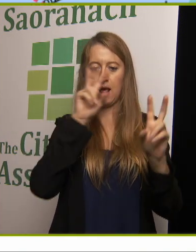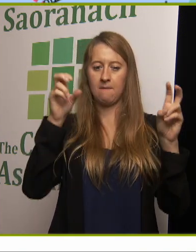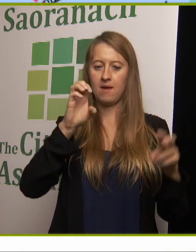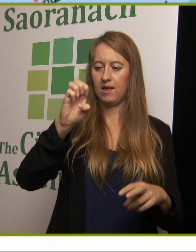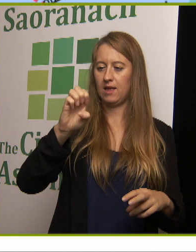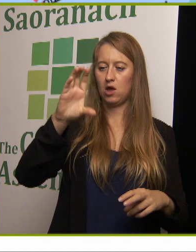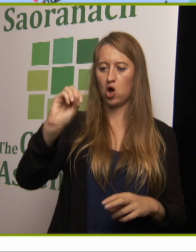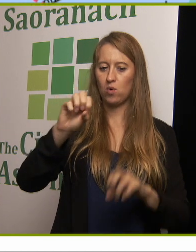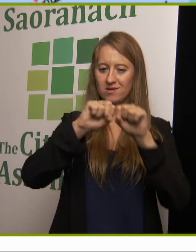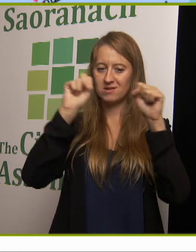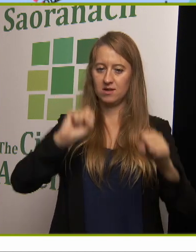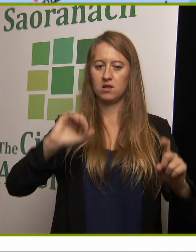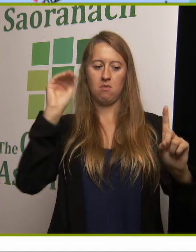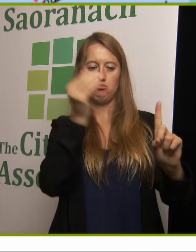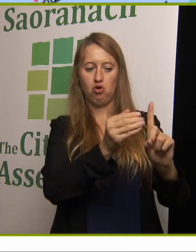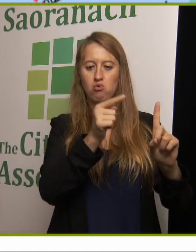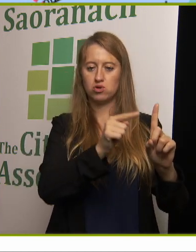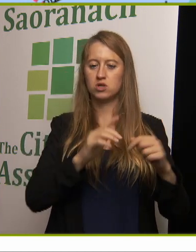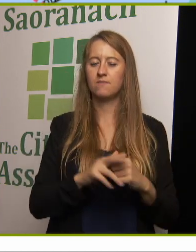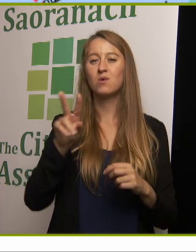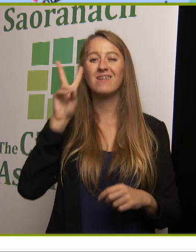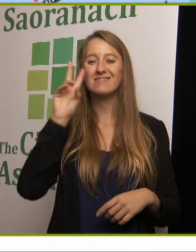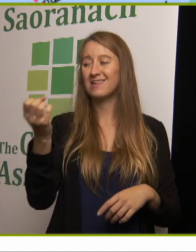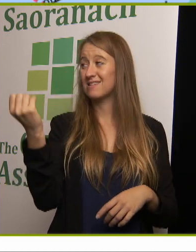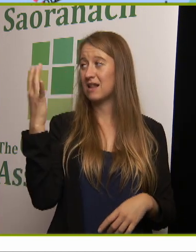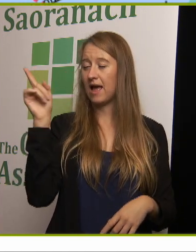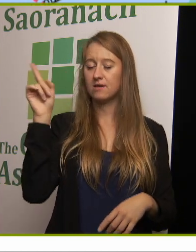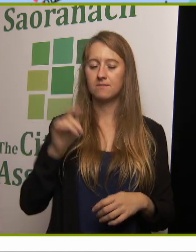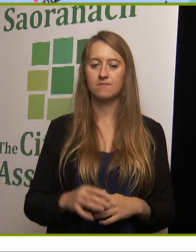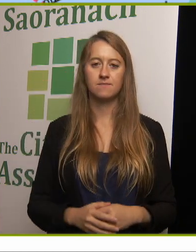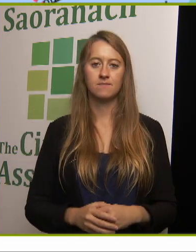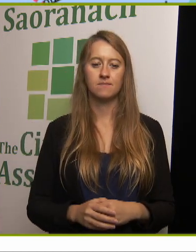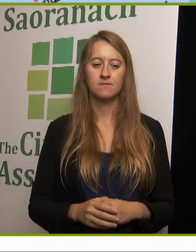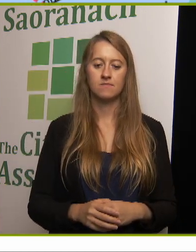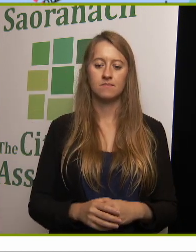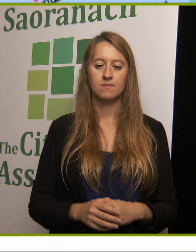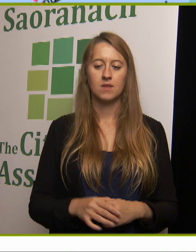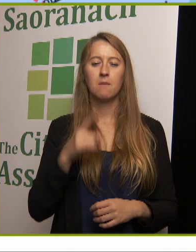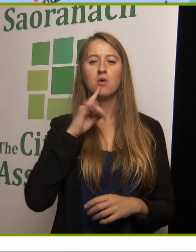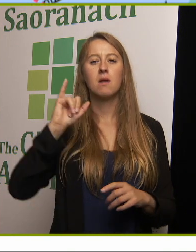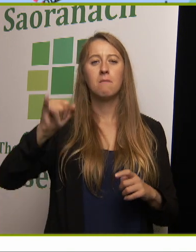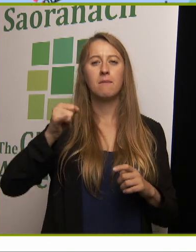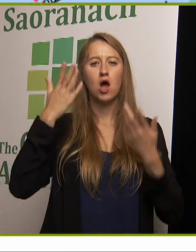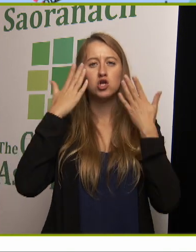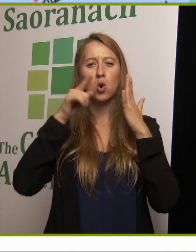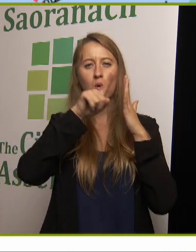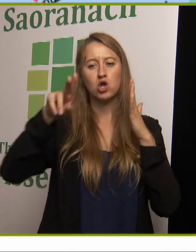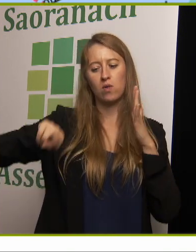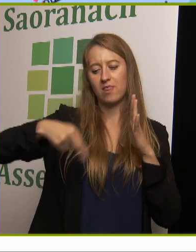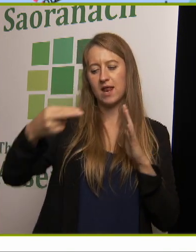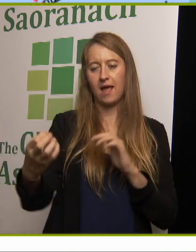you. And I'll show you the next slide, which maybe brings it into a little bit more